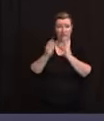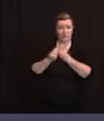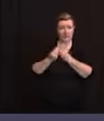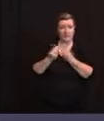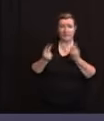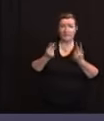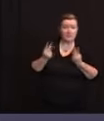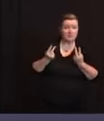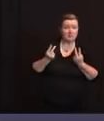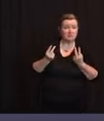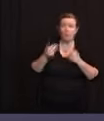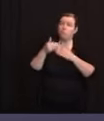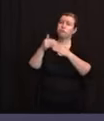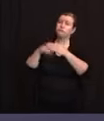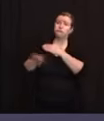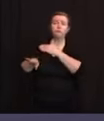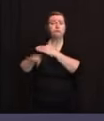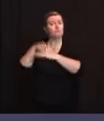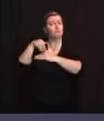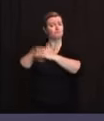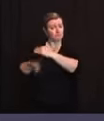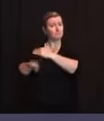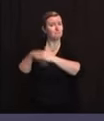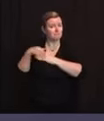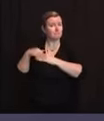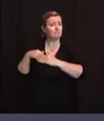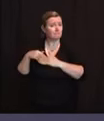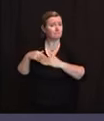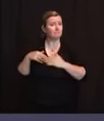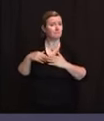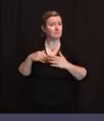all asymptomatic, but were unwittingly